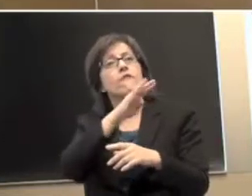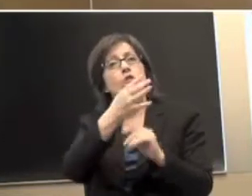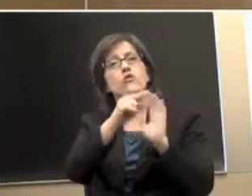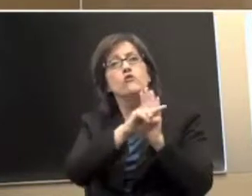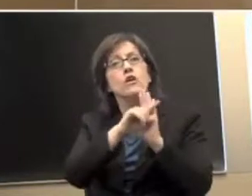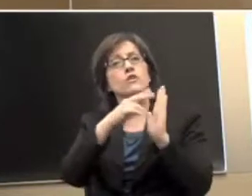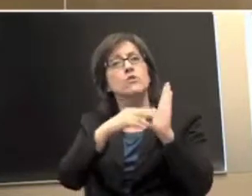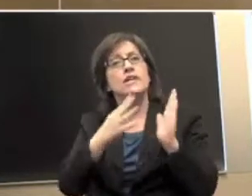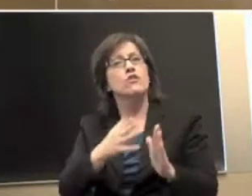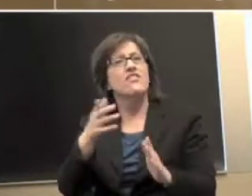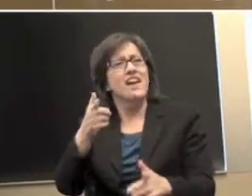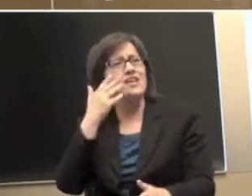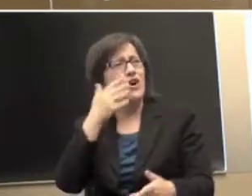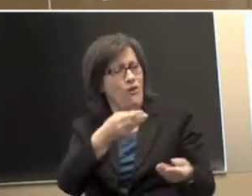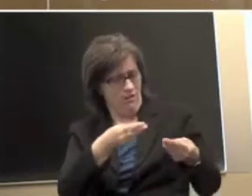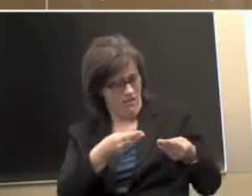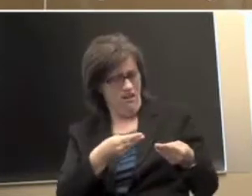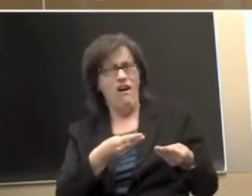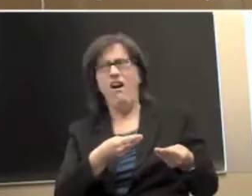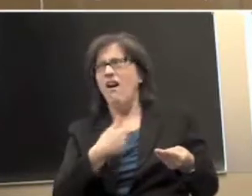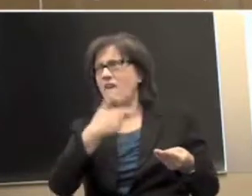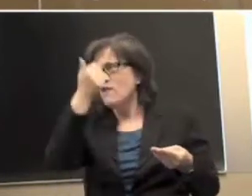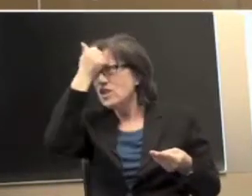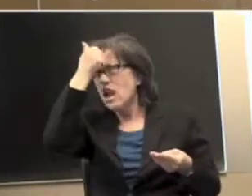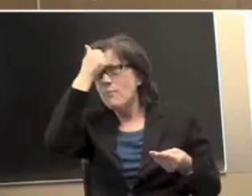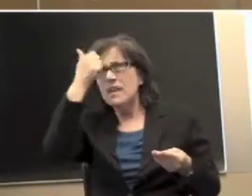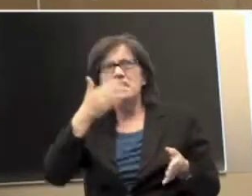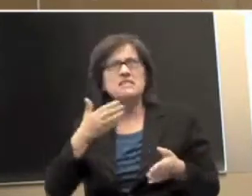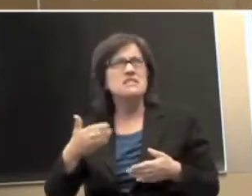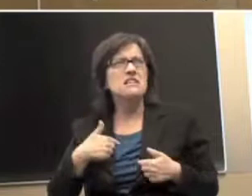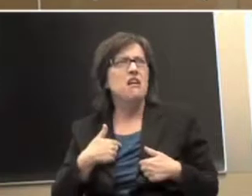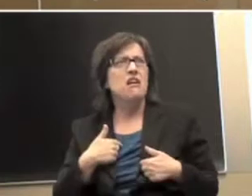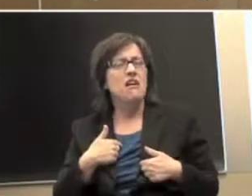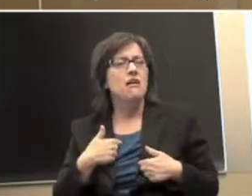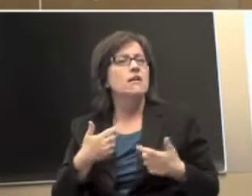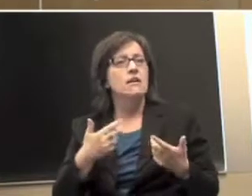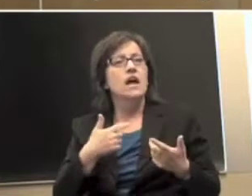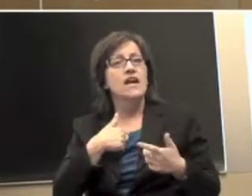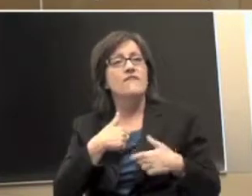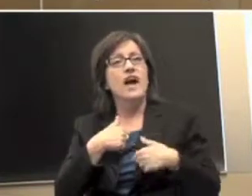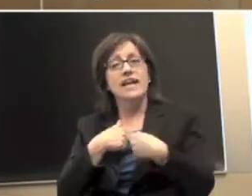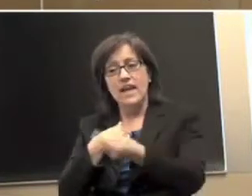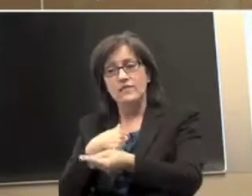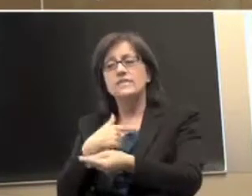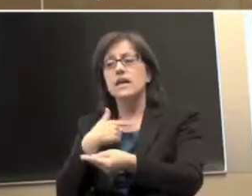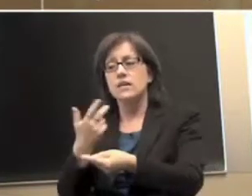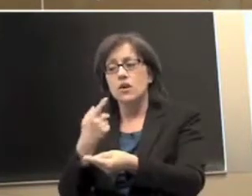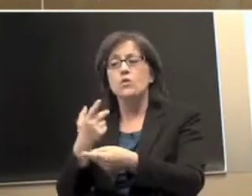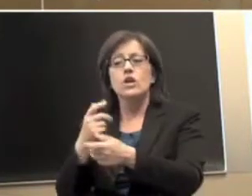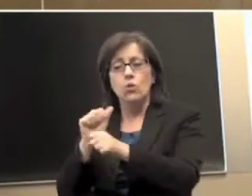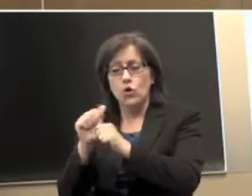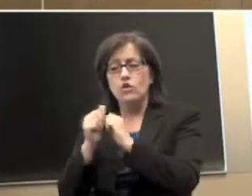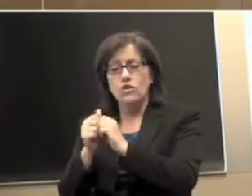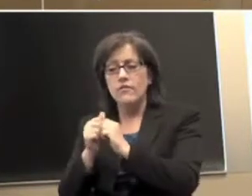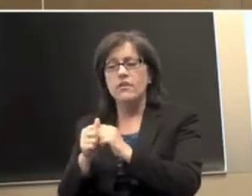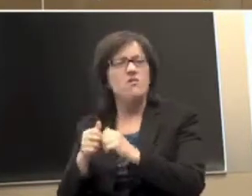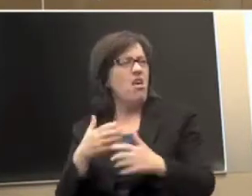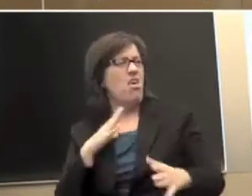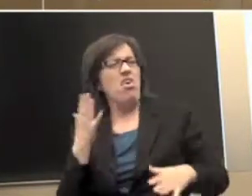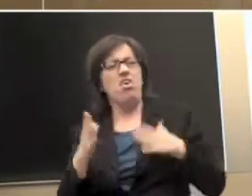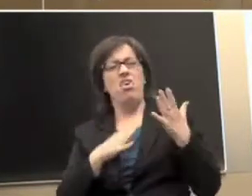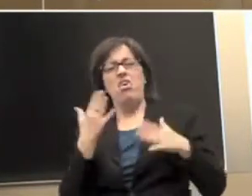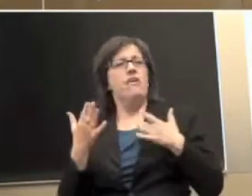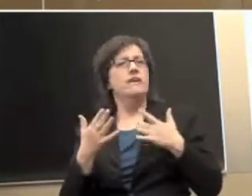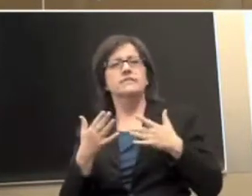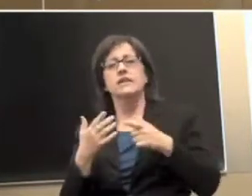know you just gave them a dummy reader. All right. Now, if I just gave that to them and said, well, I'm going to work with you, I would get all kinds of backlash. If I said, you're going to